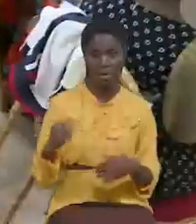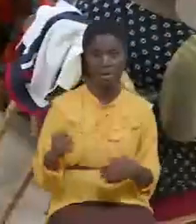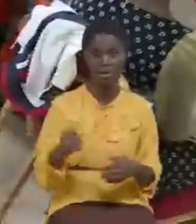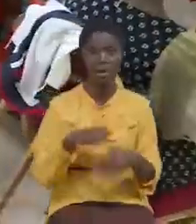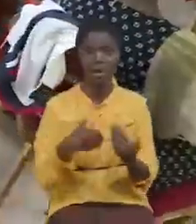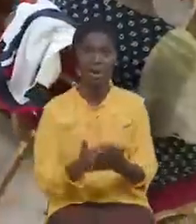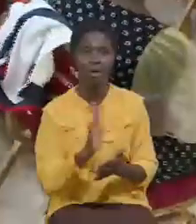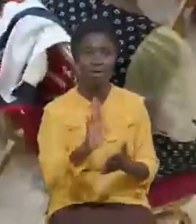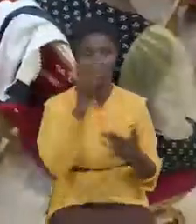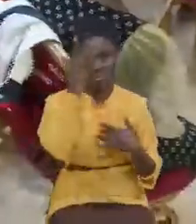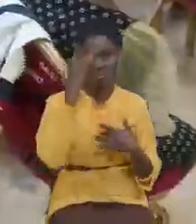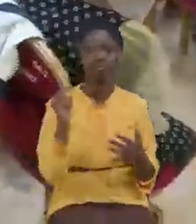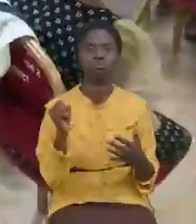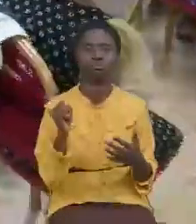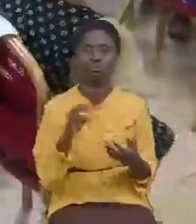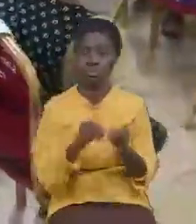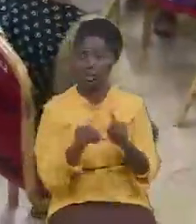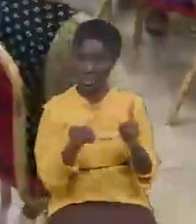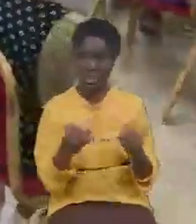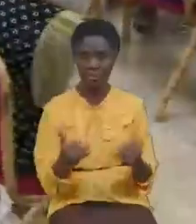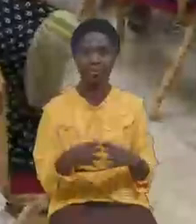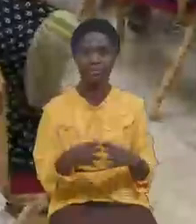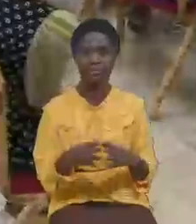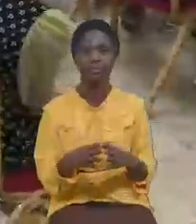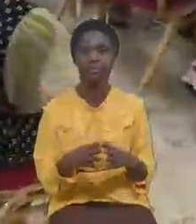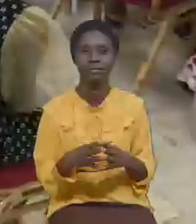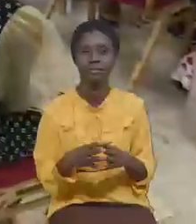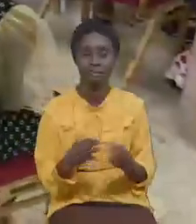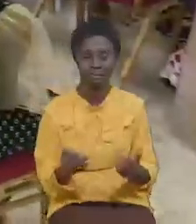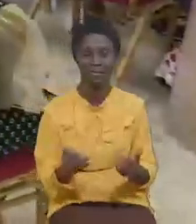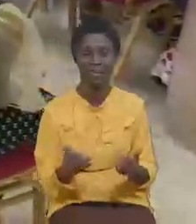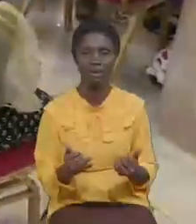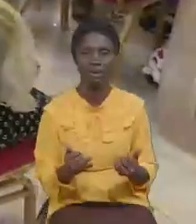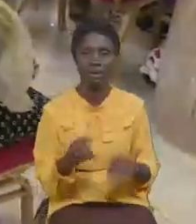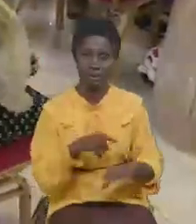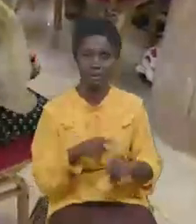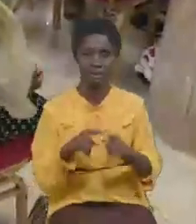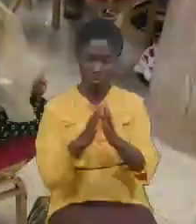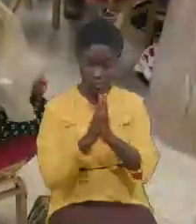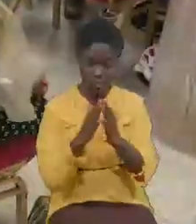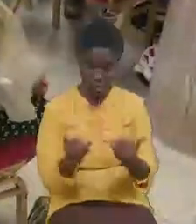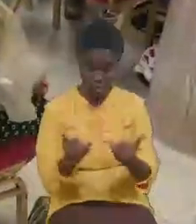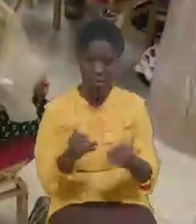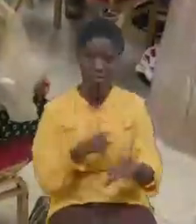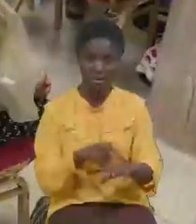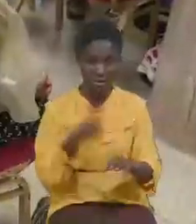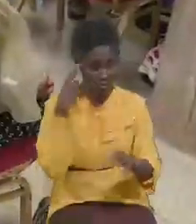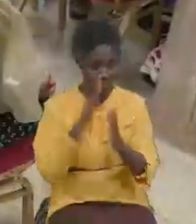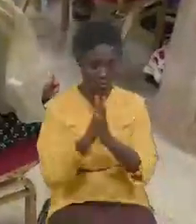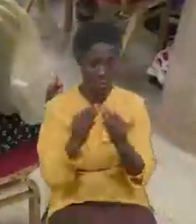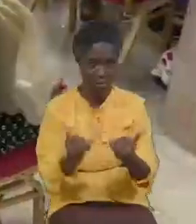your diseases. Let's have number one, eyes closed and heads bowed. The